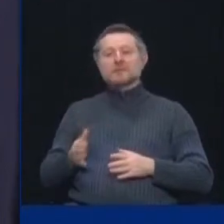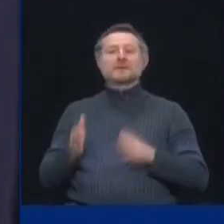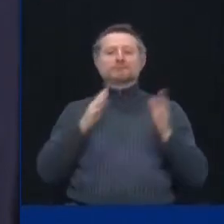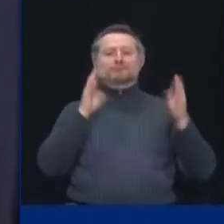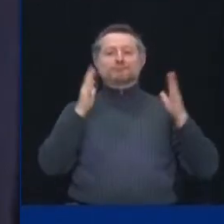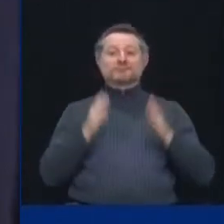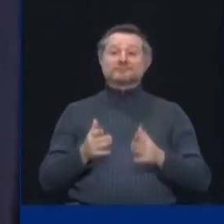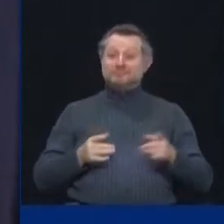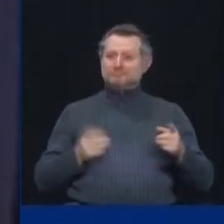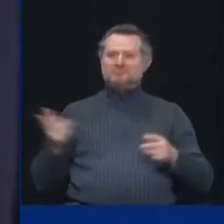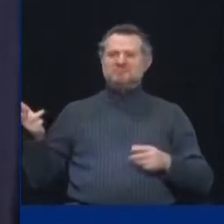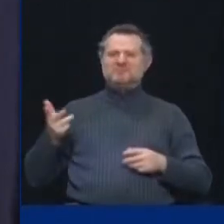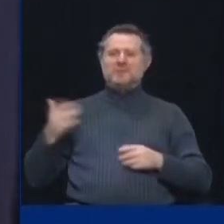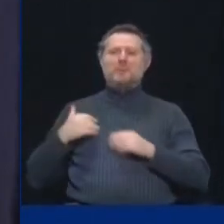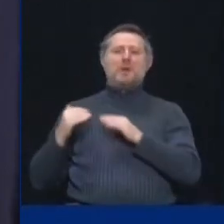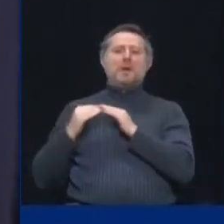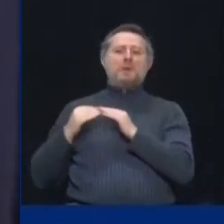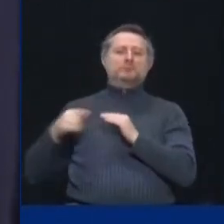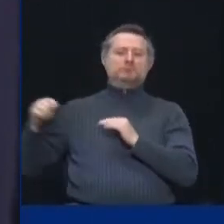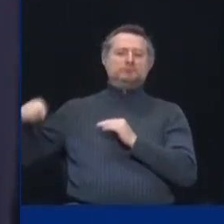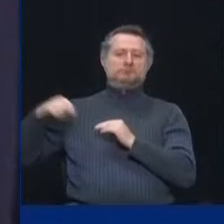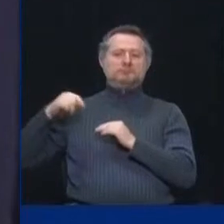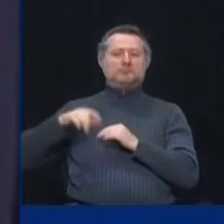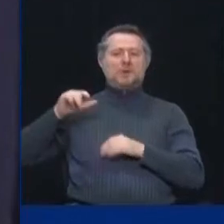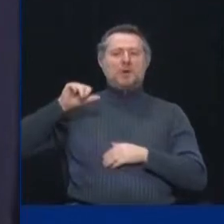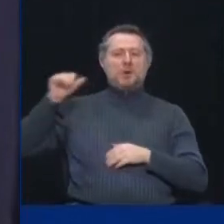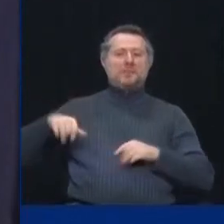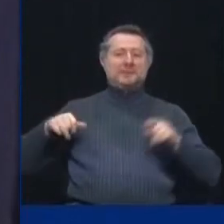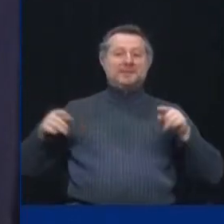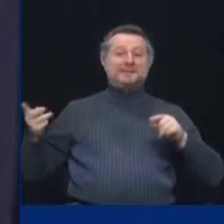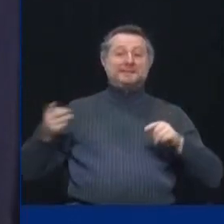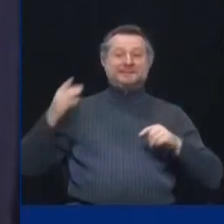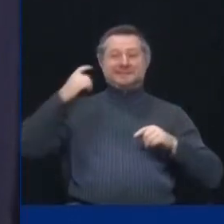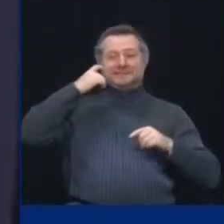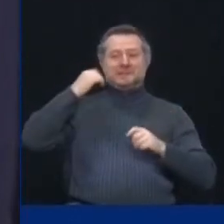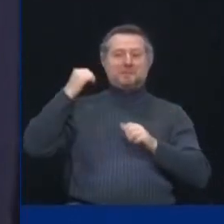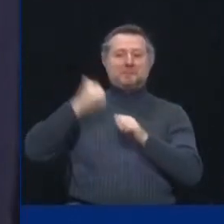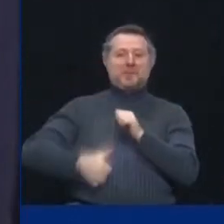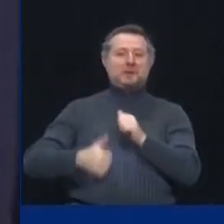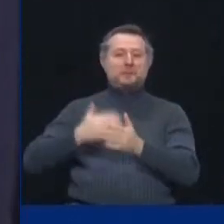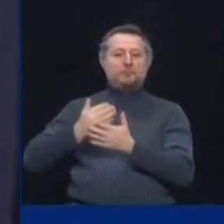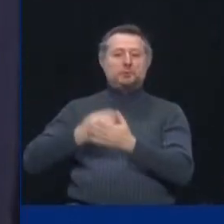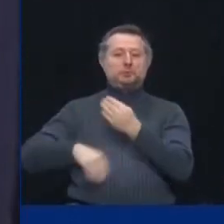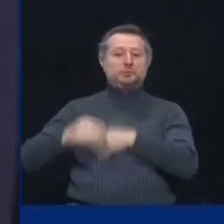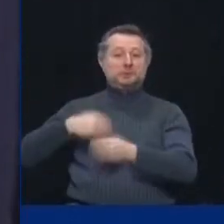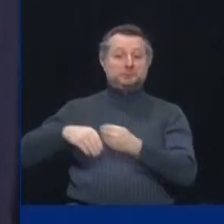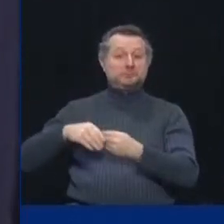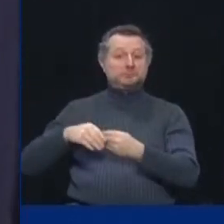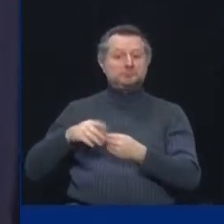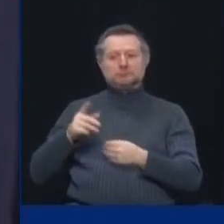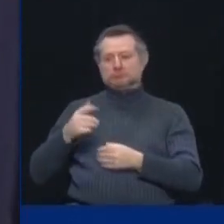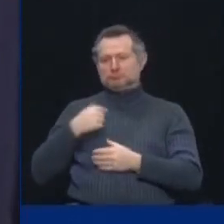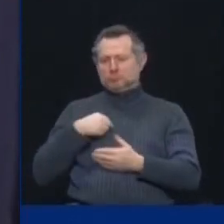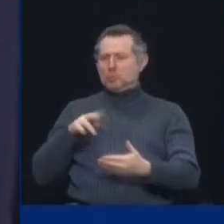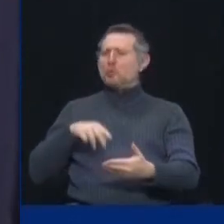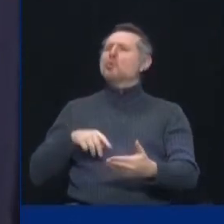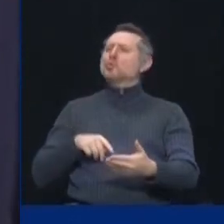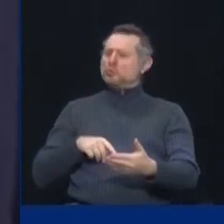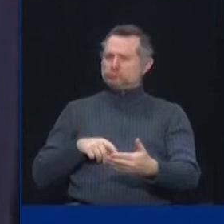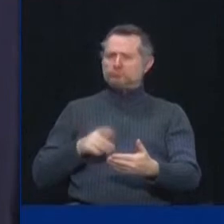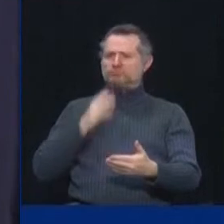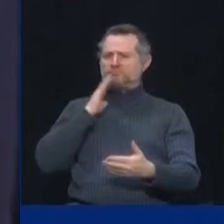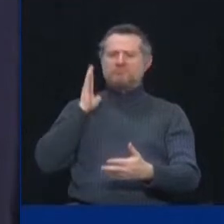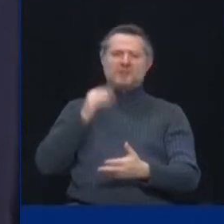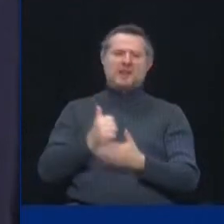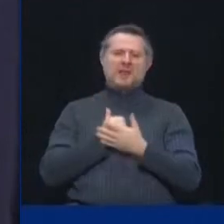in Albany, and they just passed a budget that I believe, in my opinion, is going to do more good for this state than any